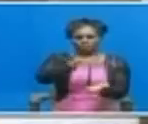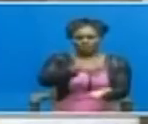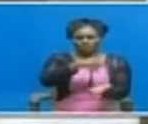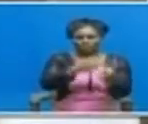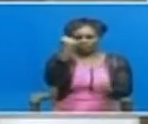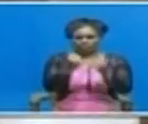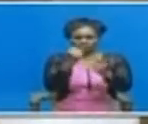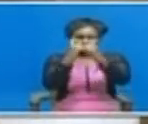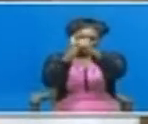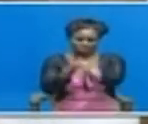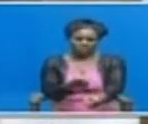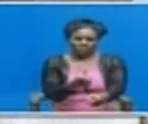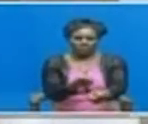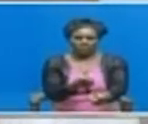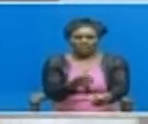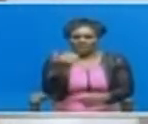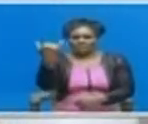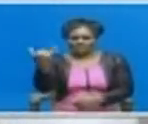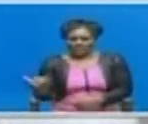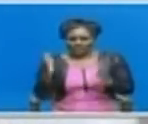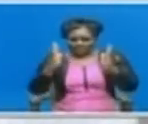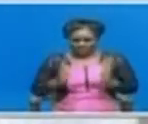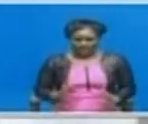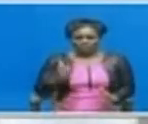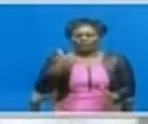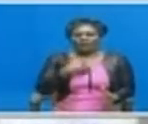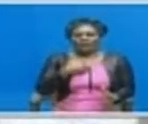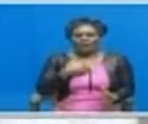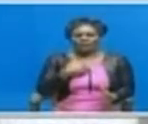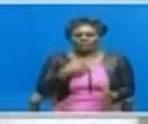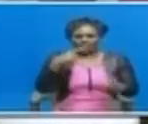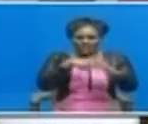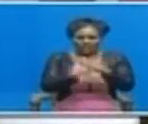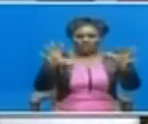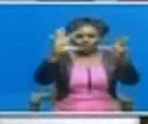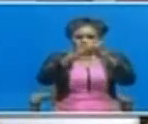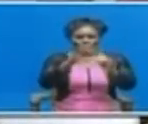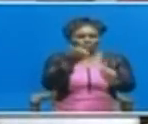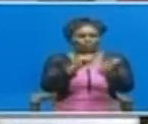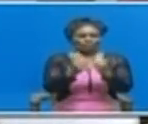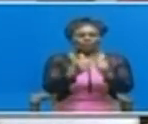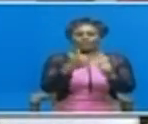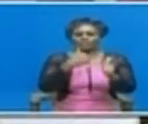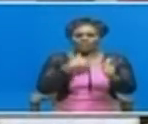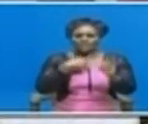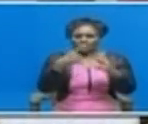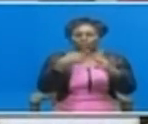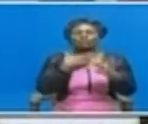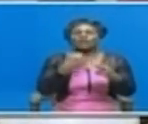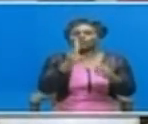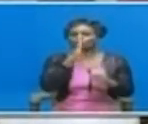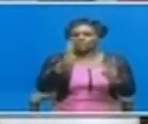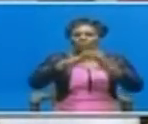autocross and rally awards. The youngster has his sights set on getting into rallying soon. I start my debut to become a world